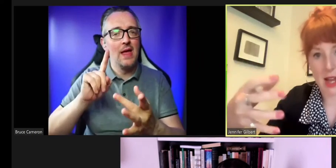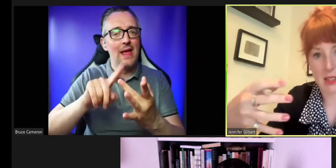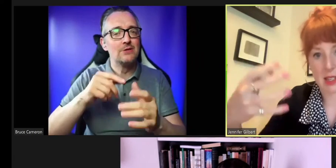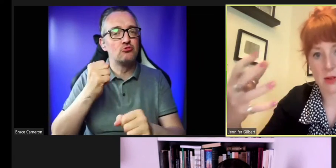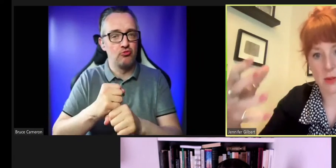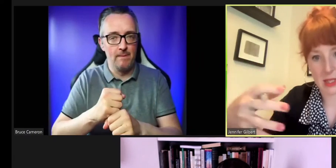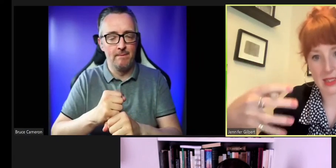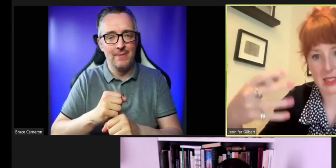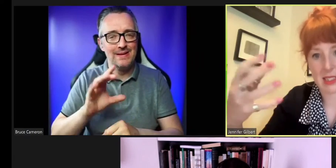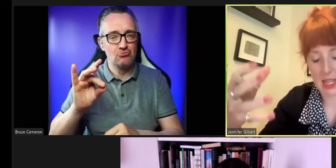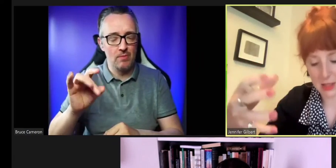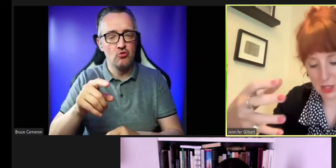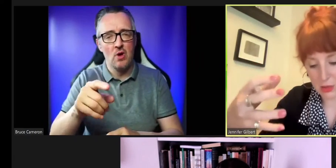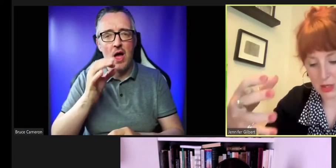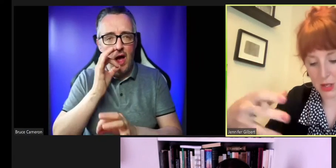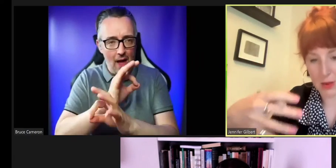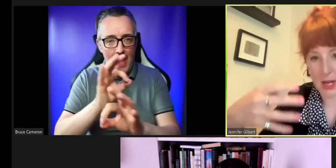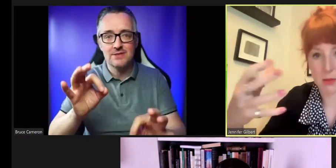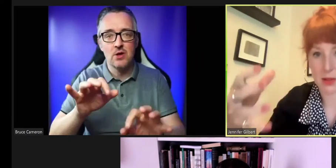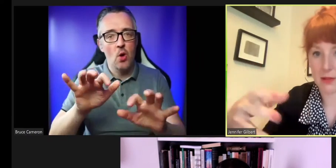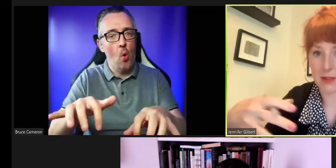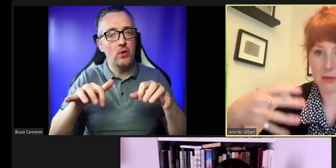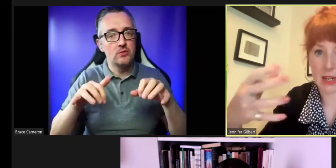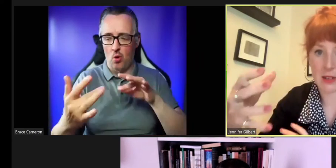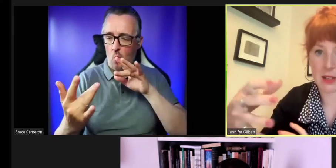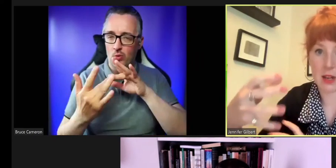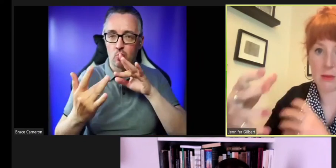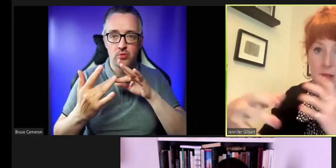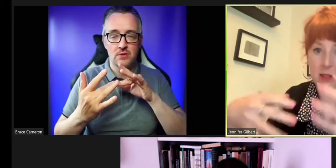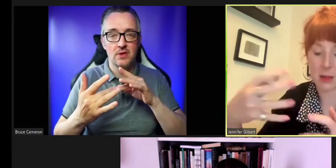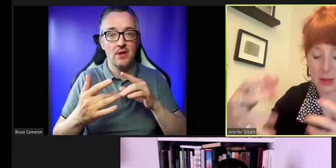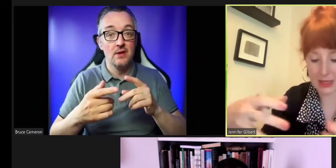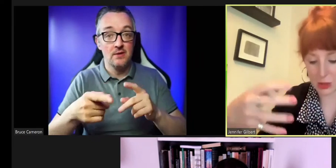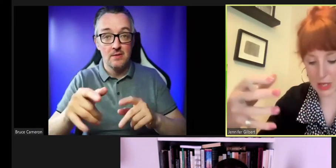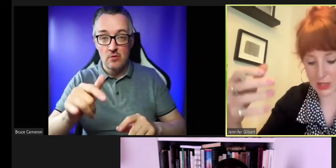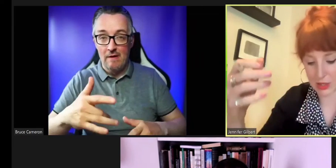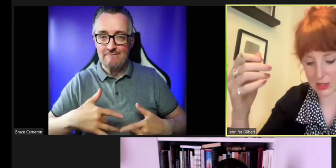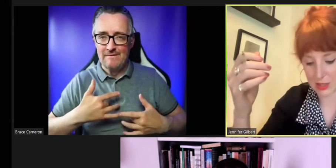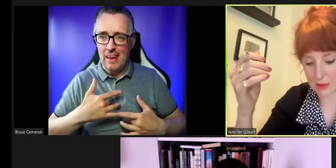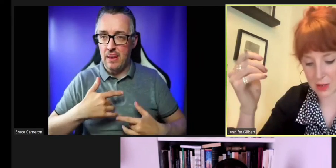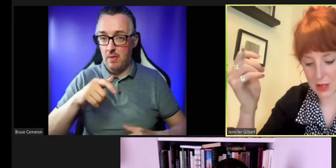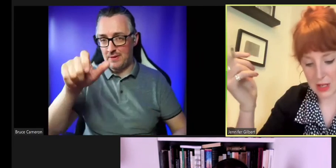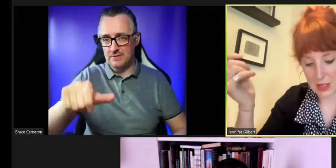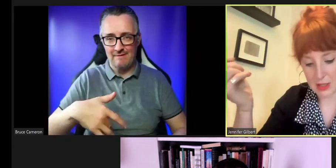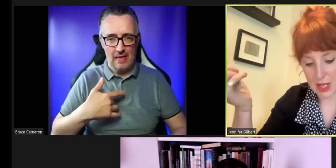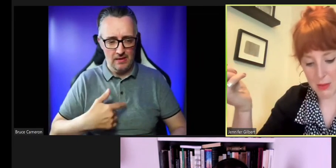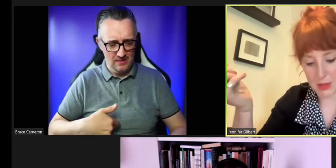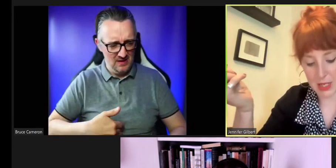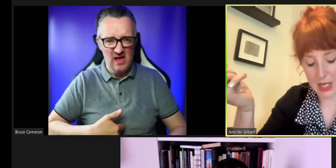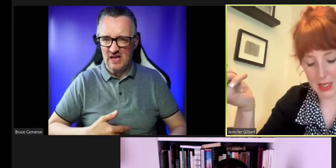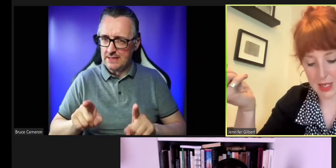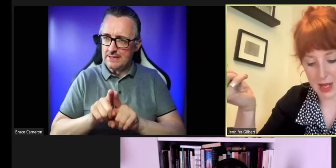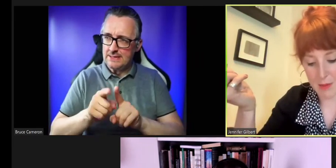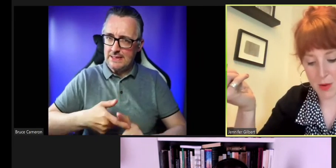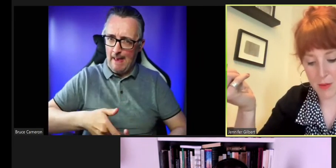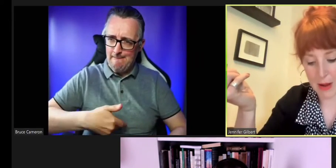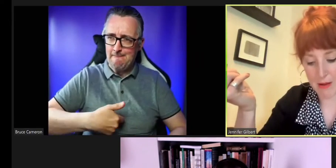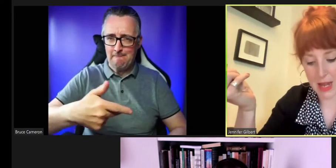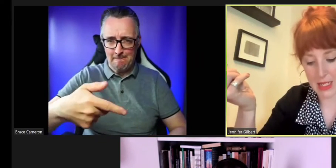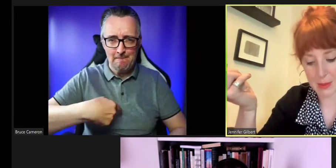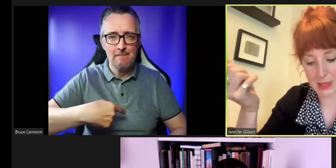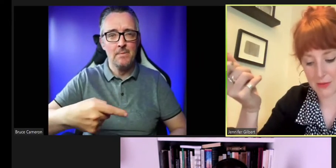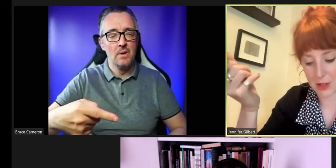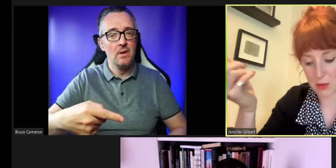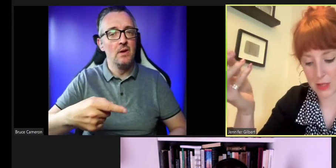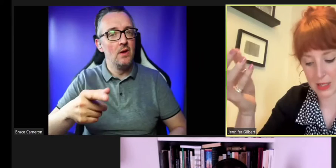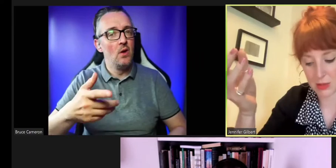were kind of asking audiences to get in touch with you and anyone that felt, you know, they were in similar situations and stuff. So he was keen to hear more about